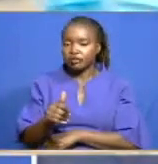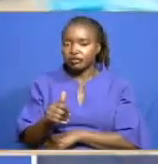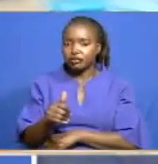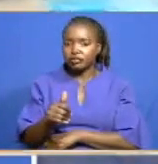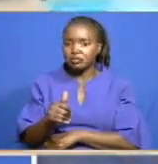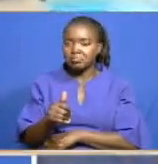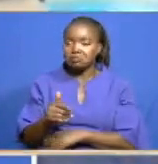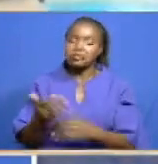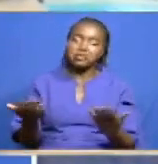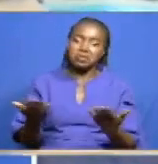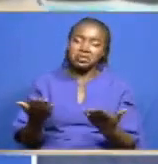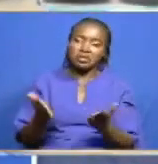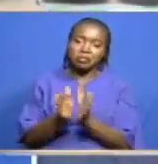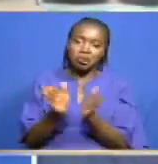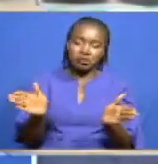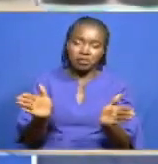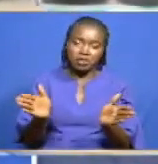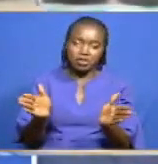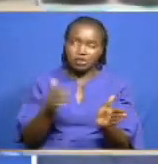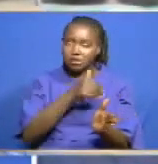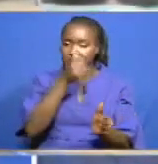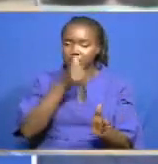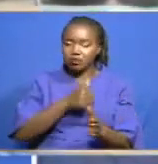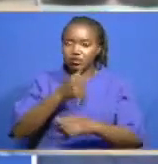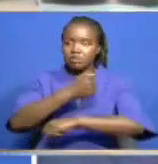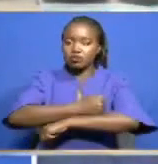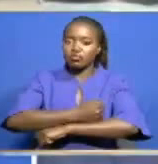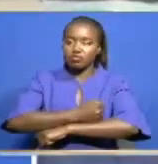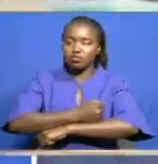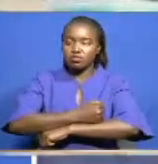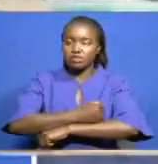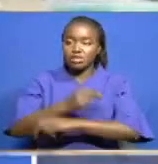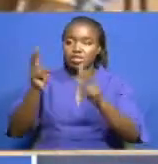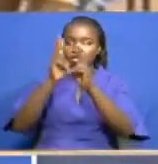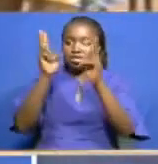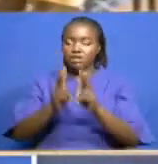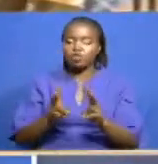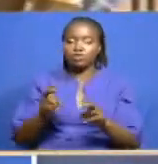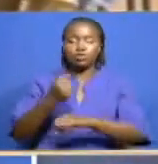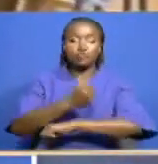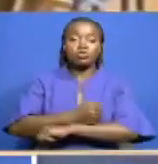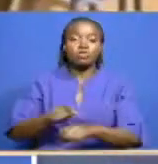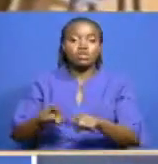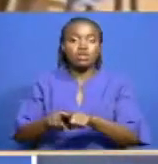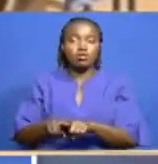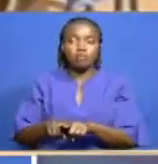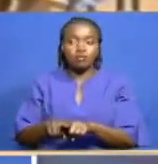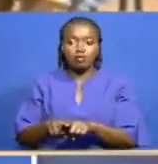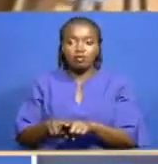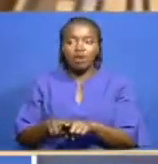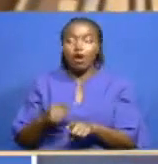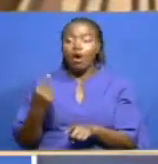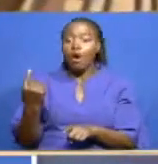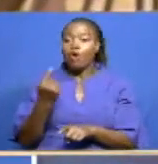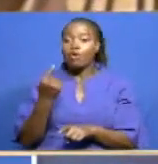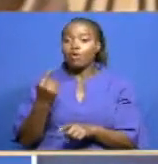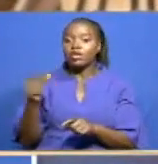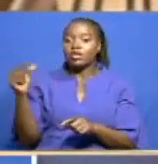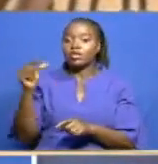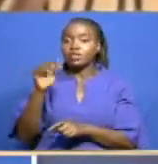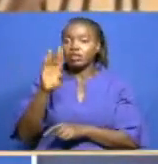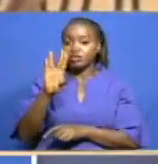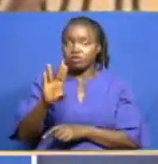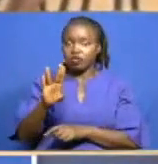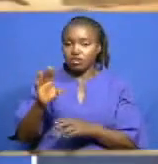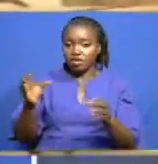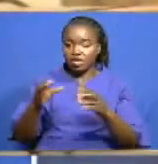public schools or private schools or international schools. Magoha said only grade 4, class 8 and form 4